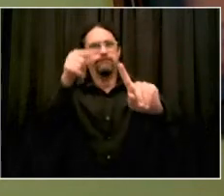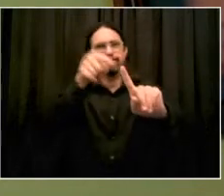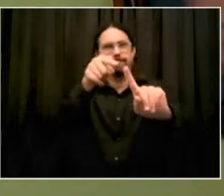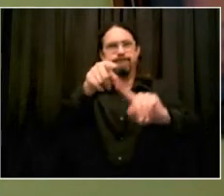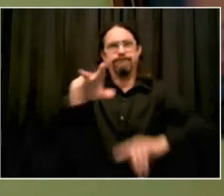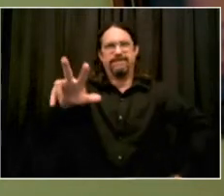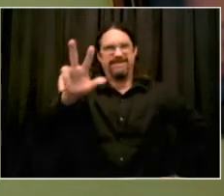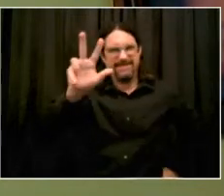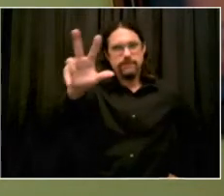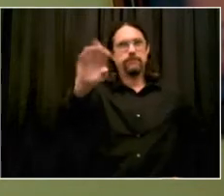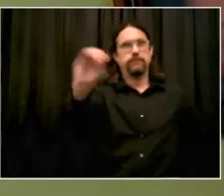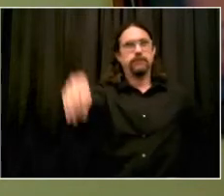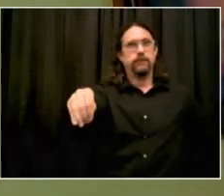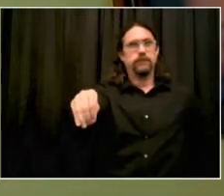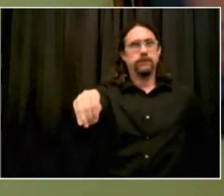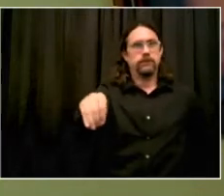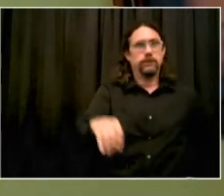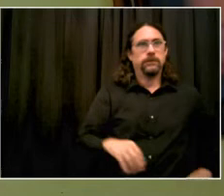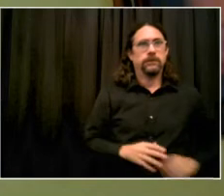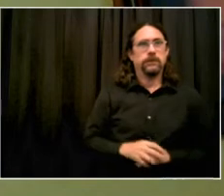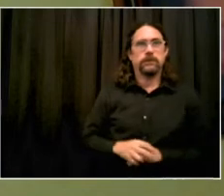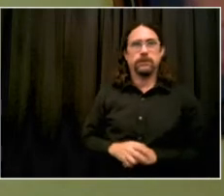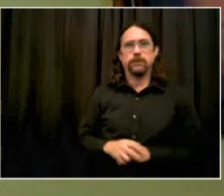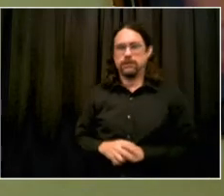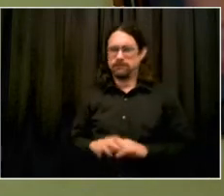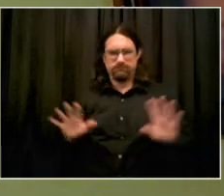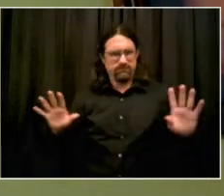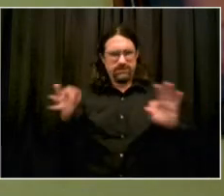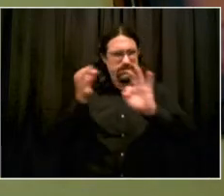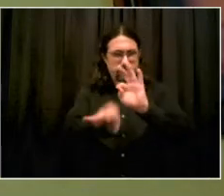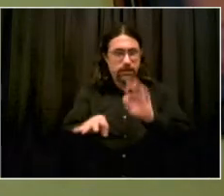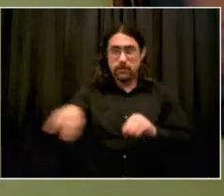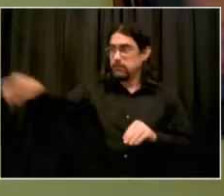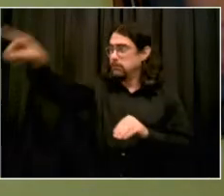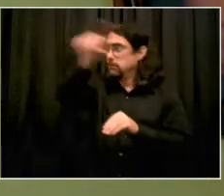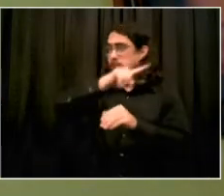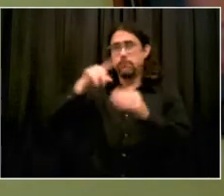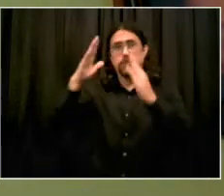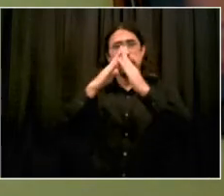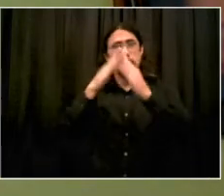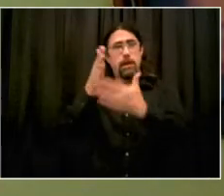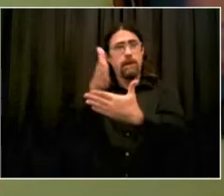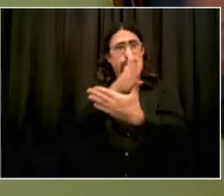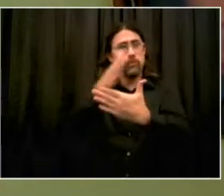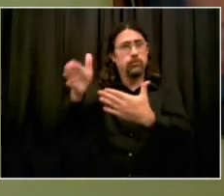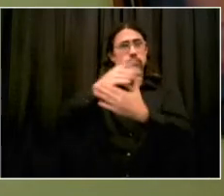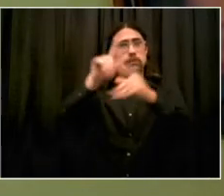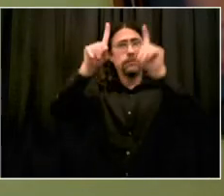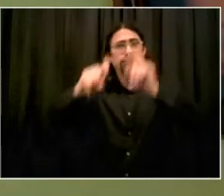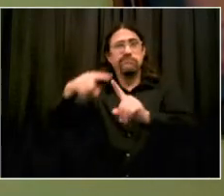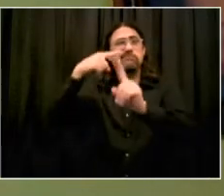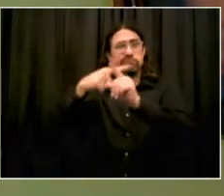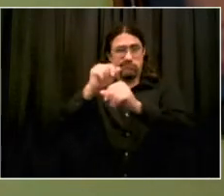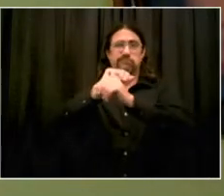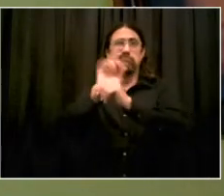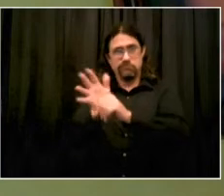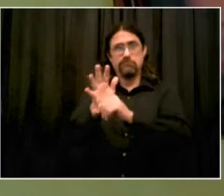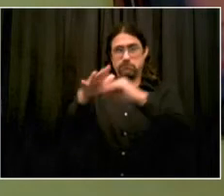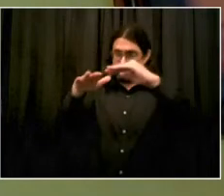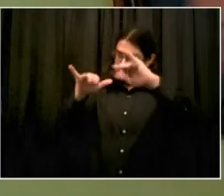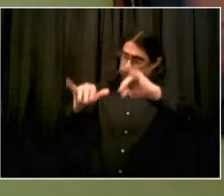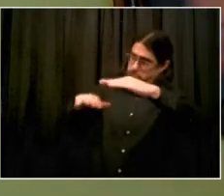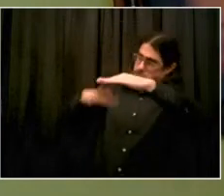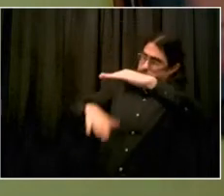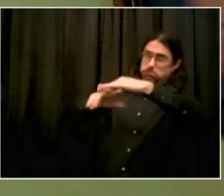below 3%, but that the trend is declining. And we know that that process takes time. On to the